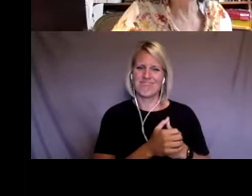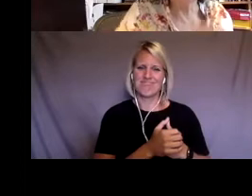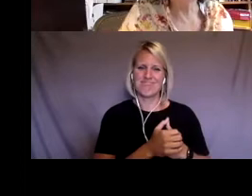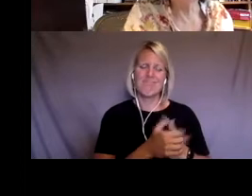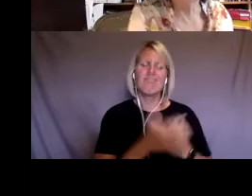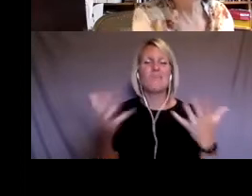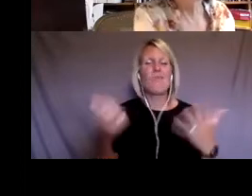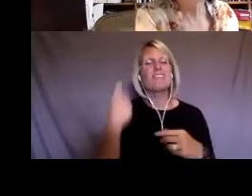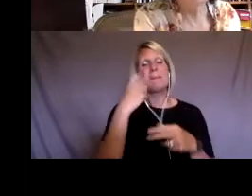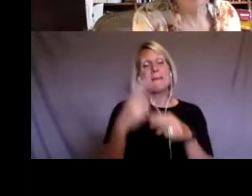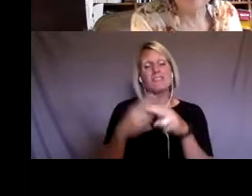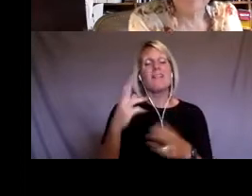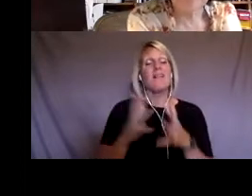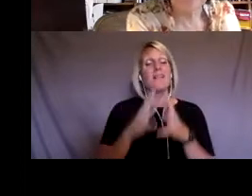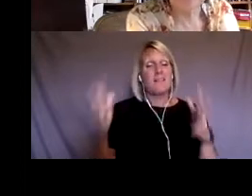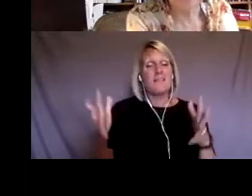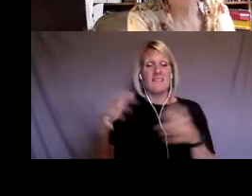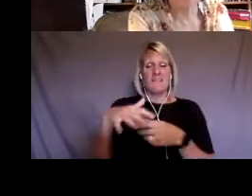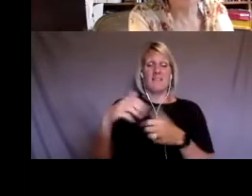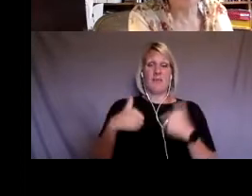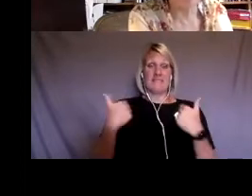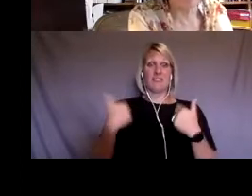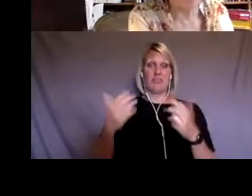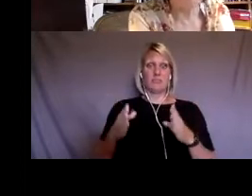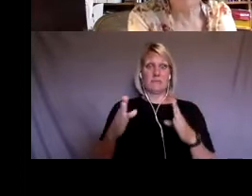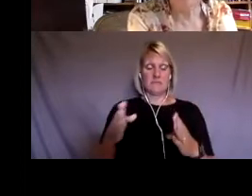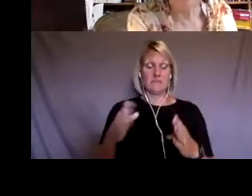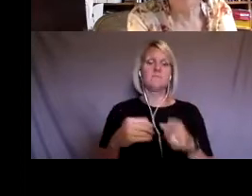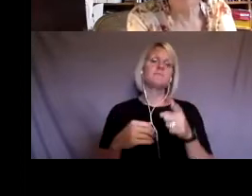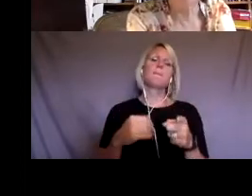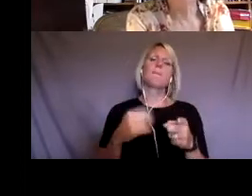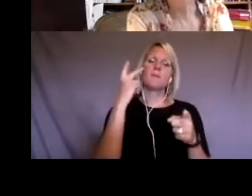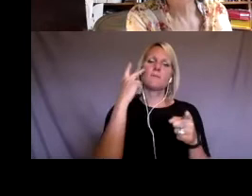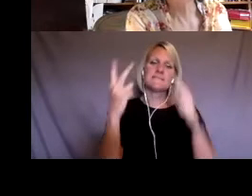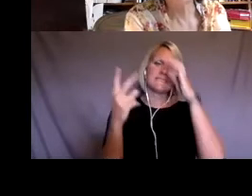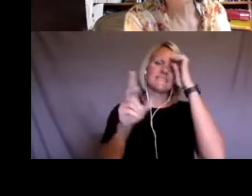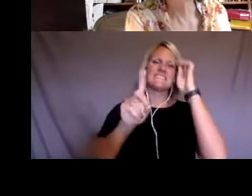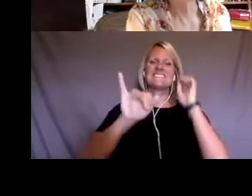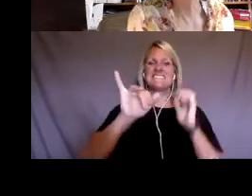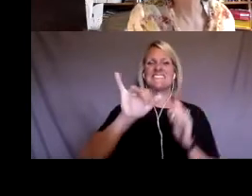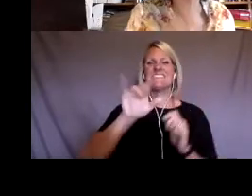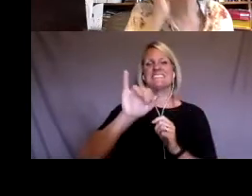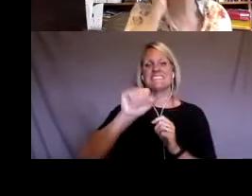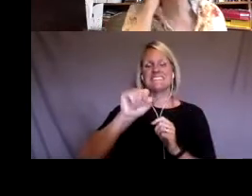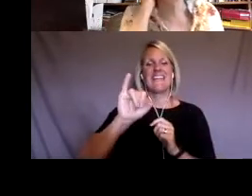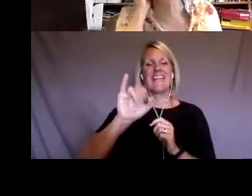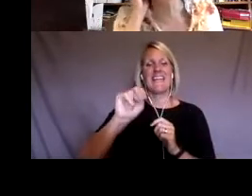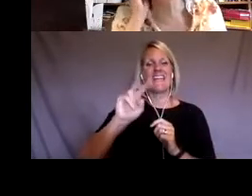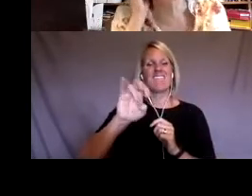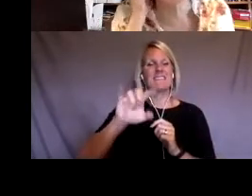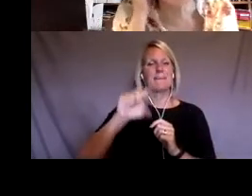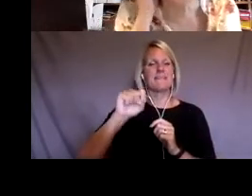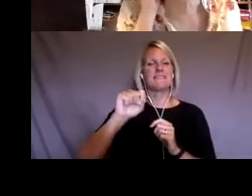a lot of the residential streets, we see disinvestment. And this disinvestment is much